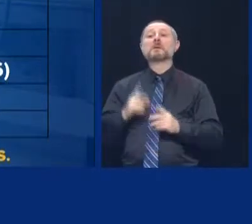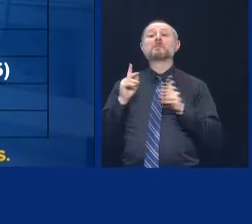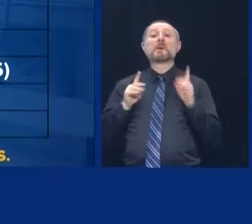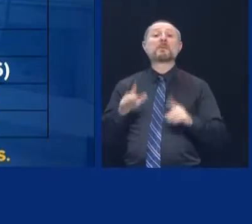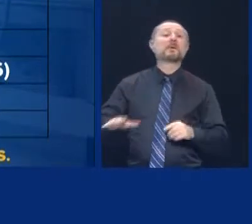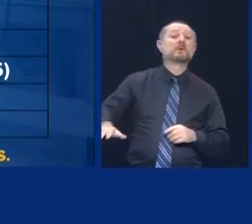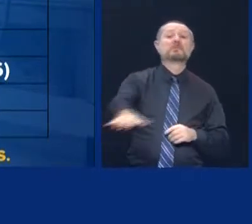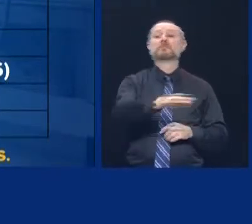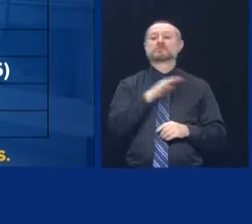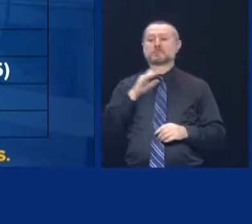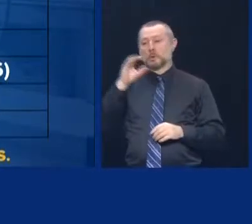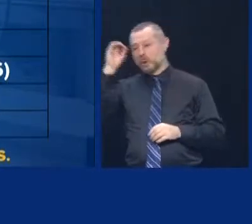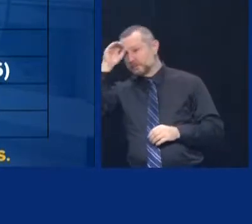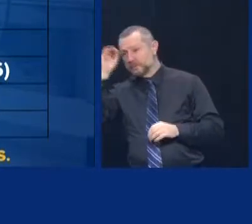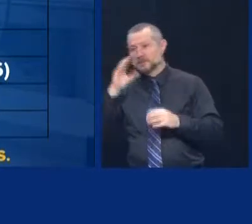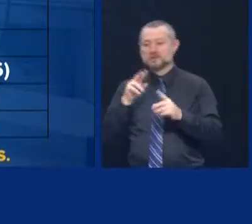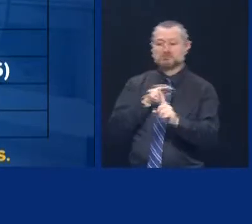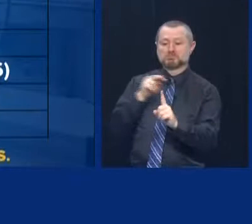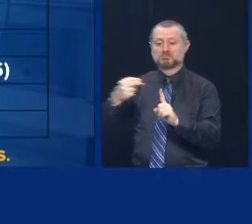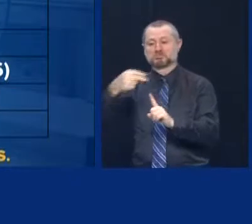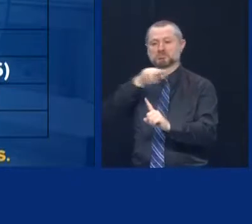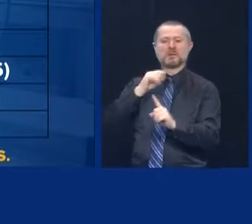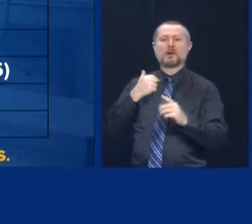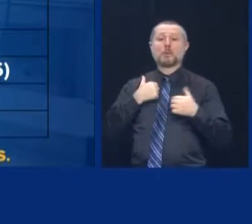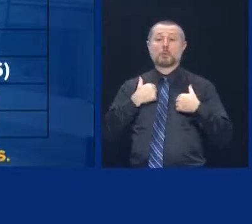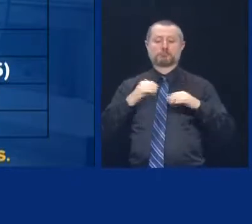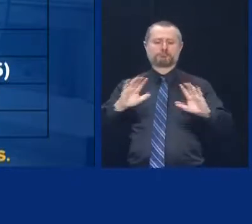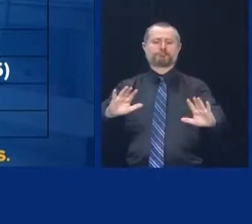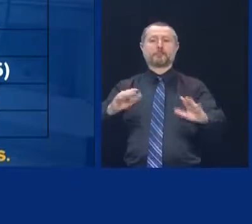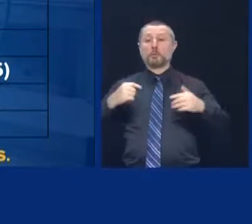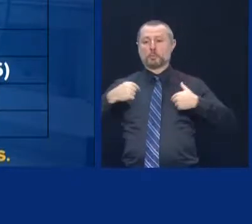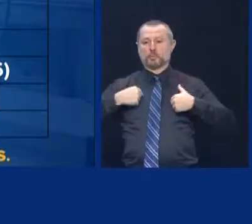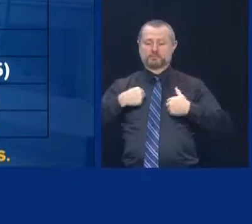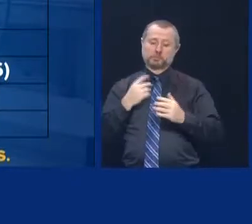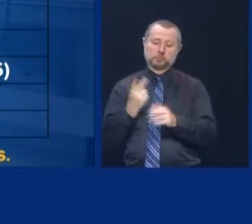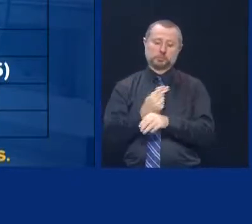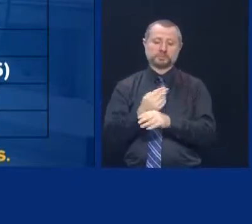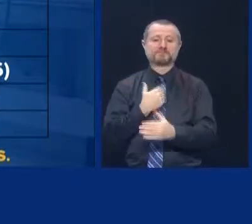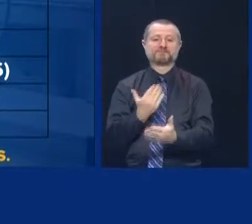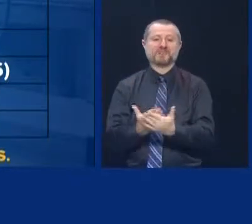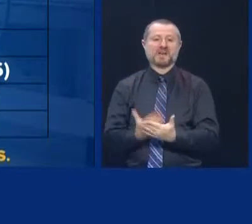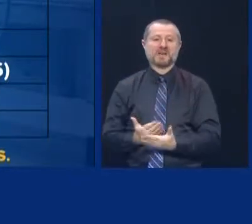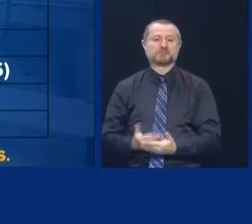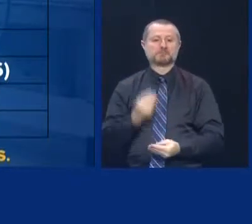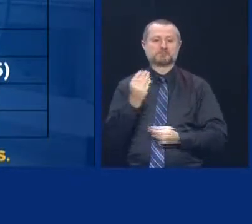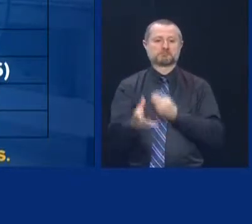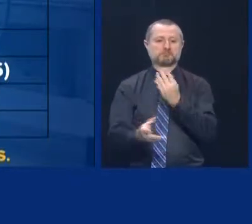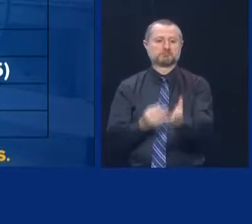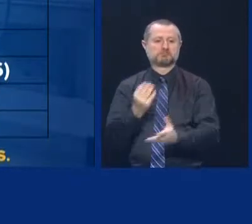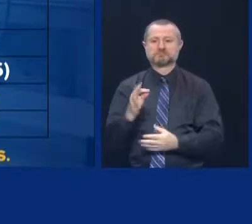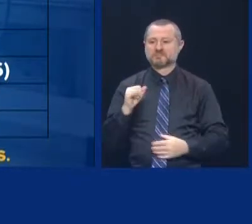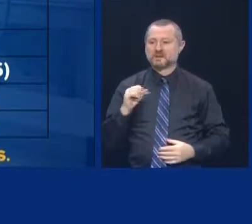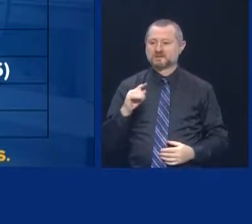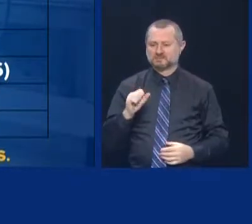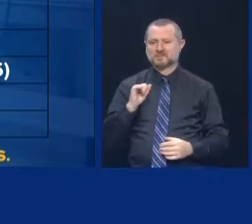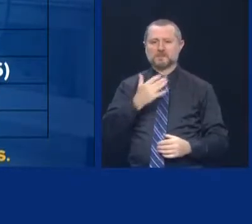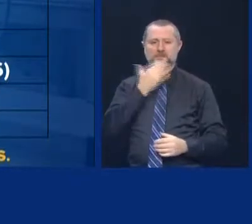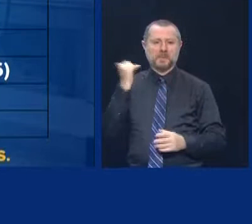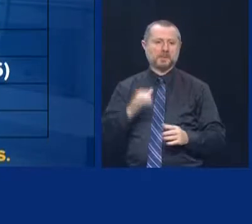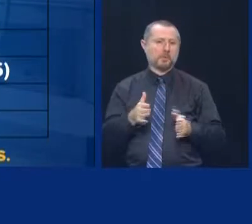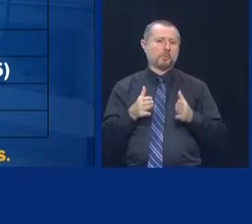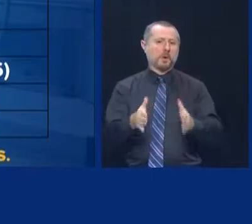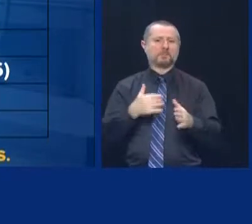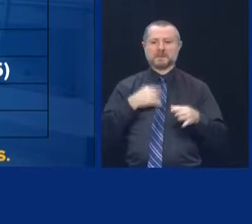COVID. We have facts that we deal with on COVID, and that's the way to make decisions based on